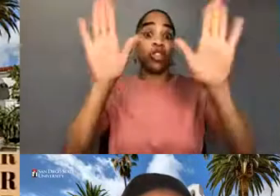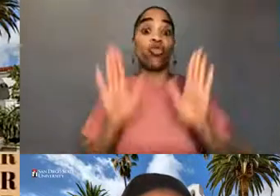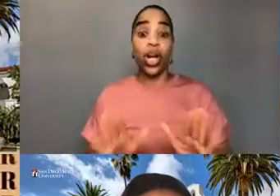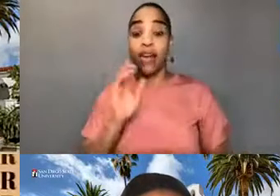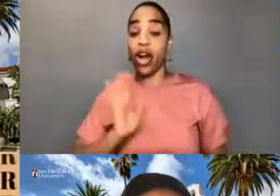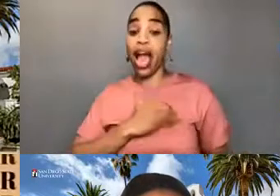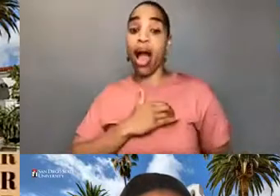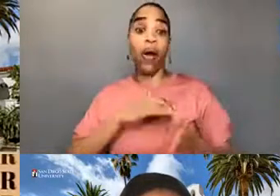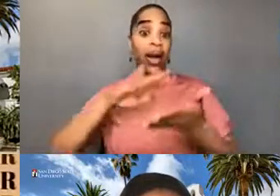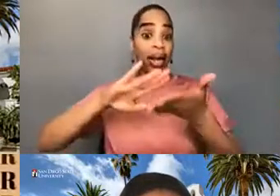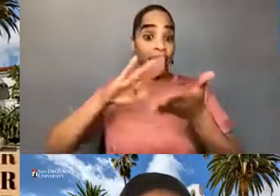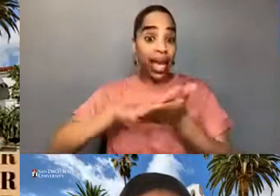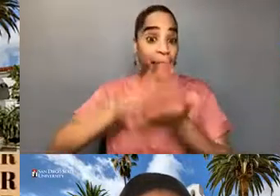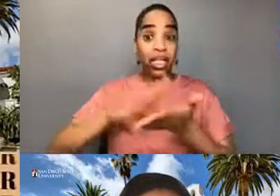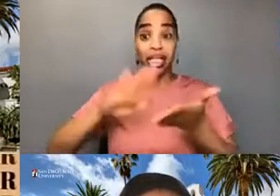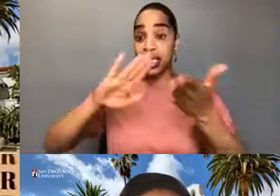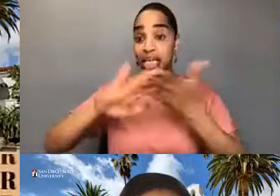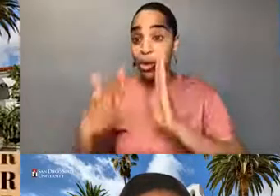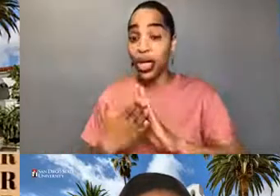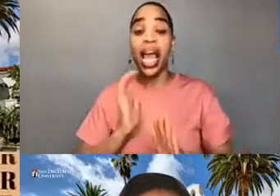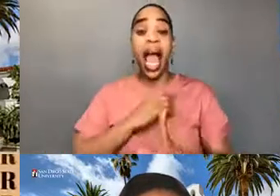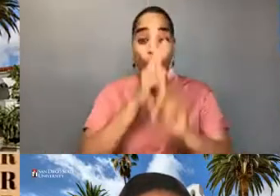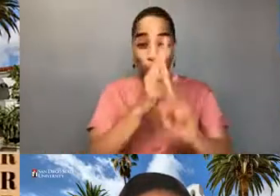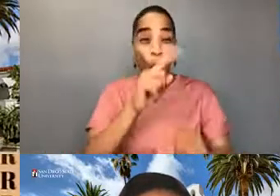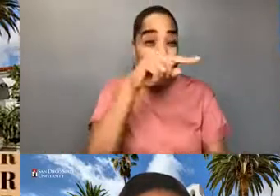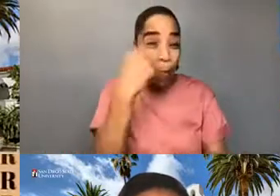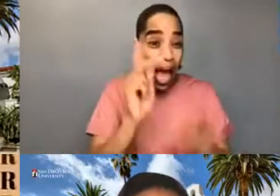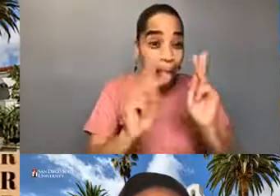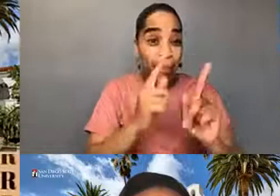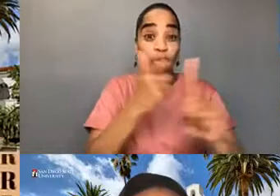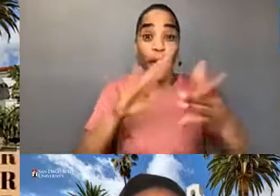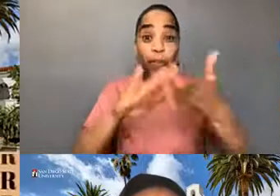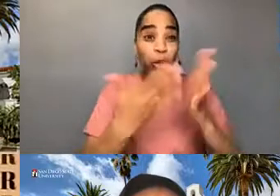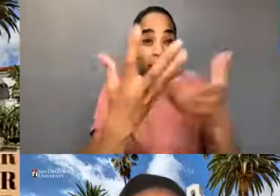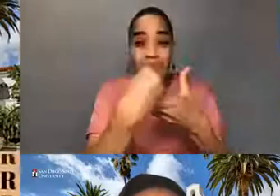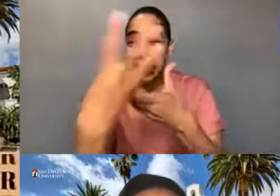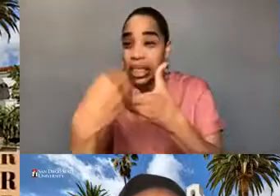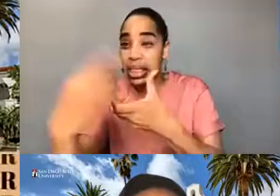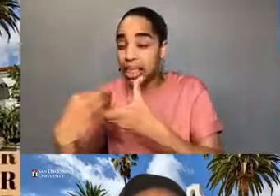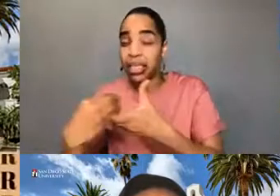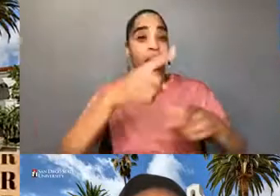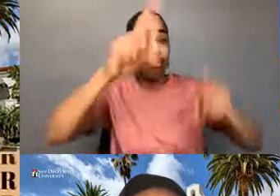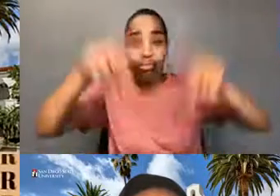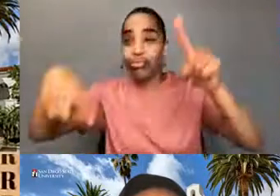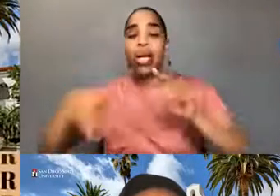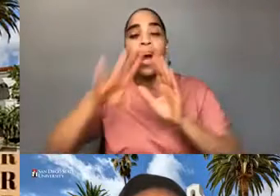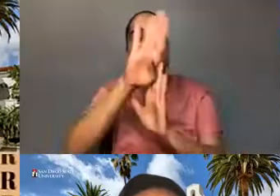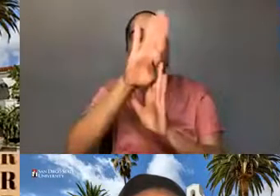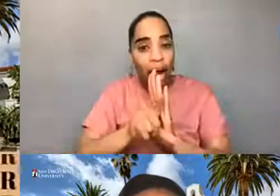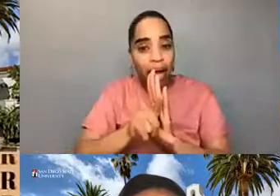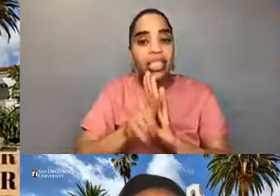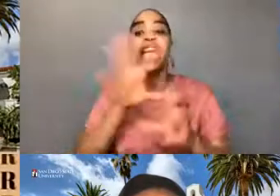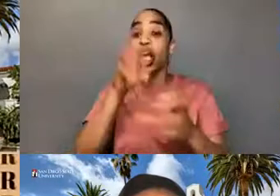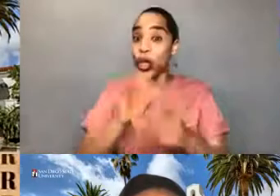going to help ensure that there are more people from the Black community who can be engaging with people from all kinds of different backgrounds, including our